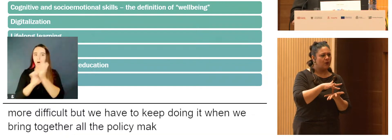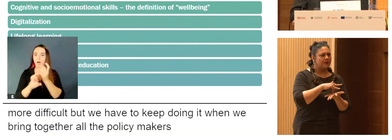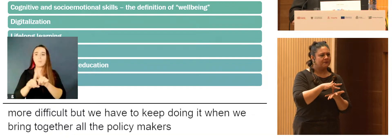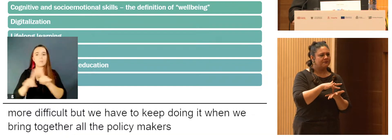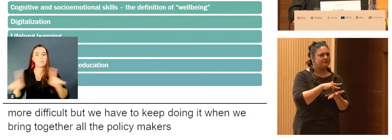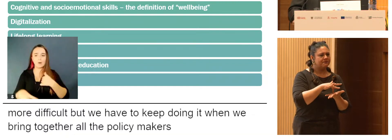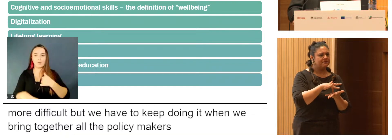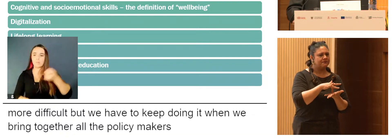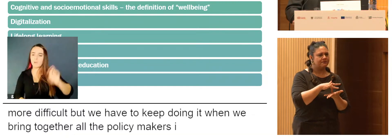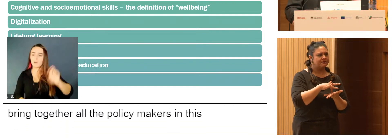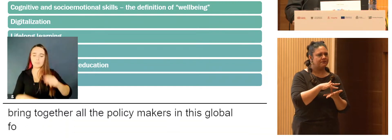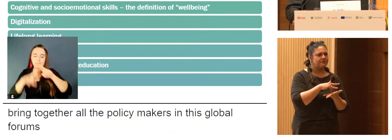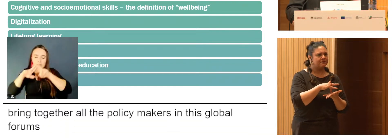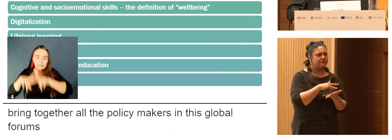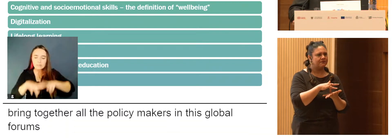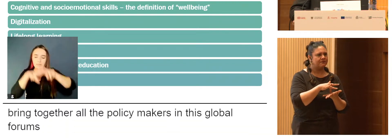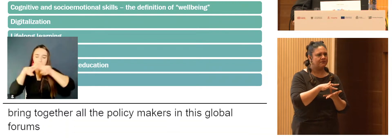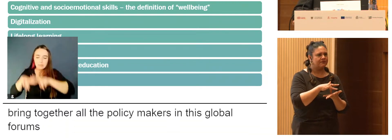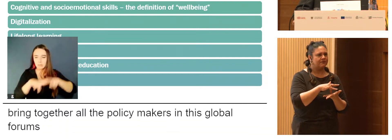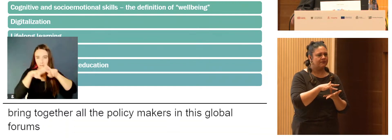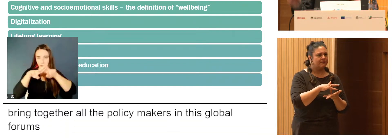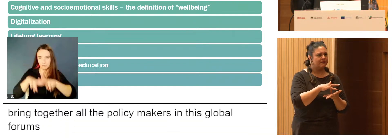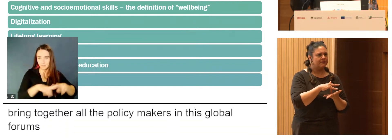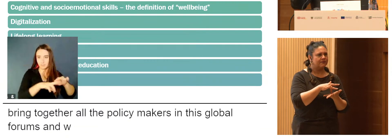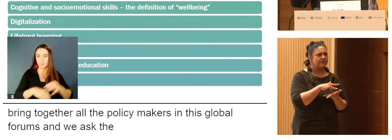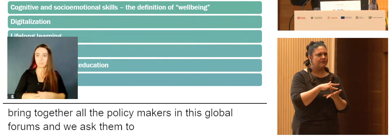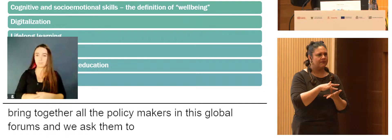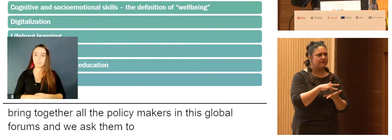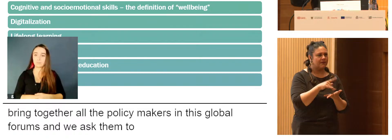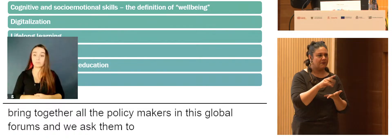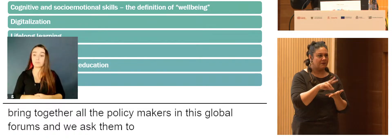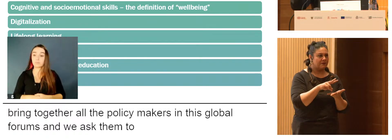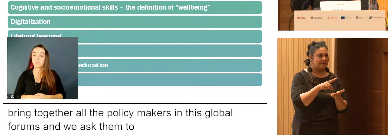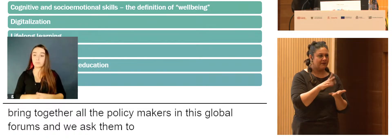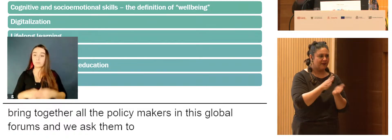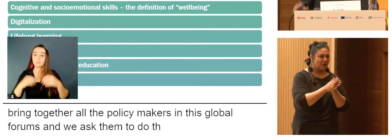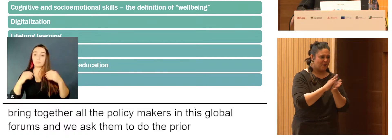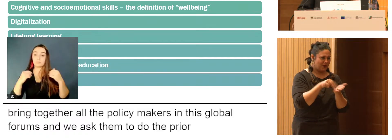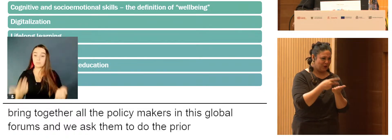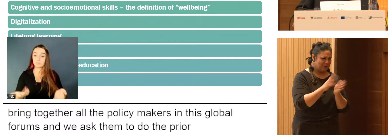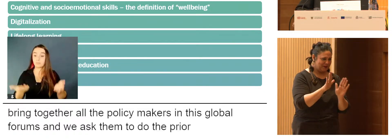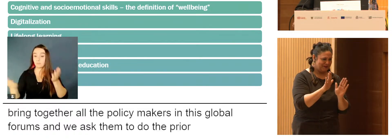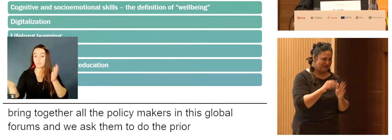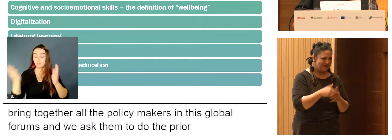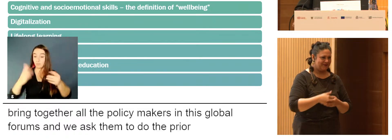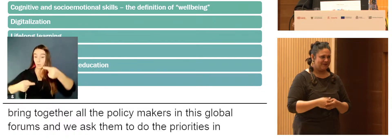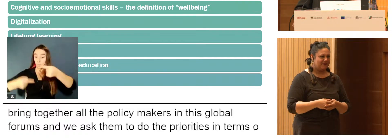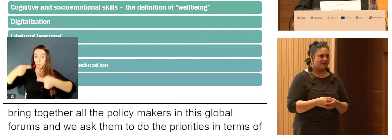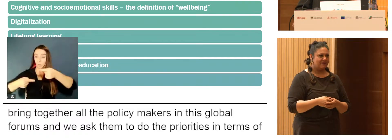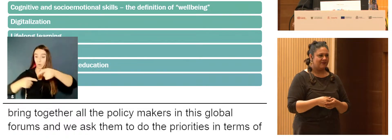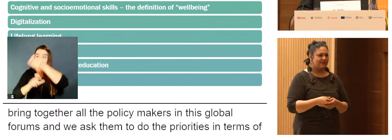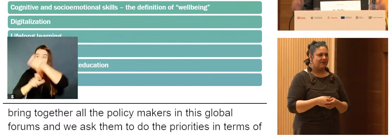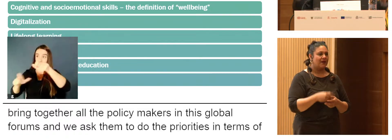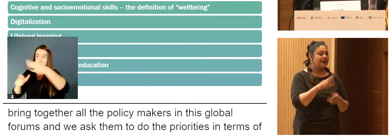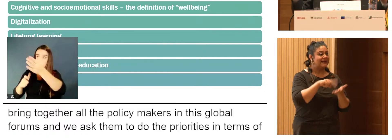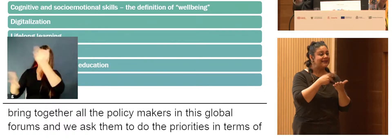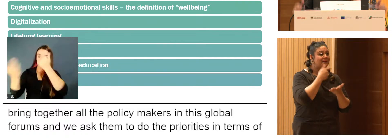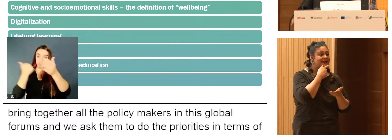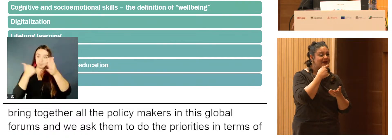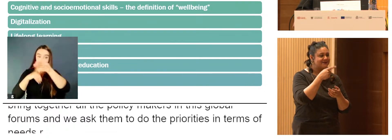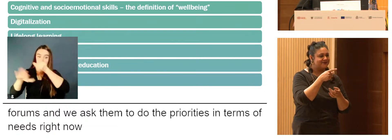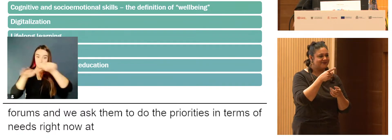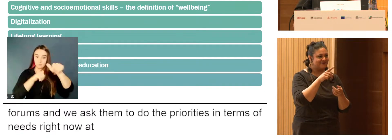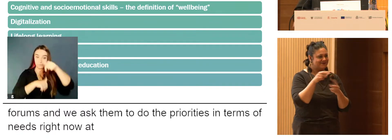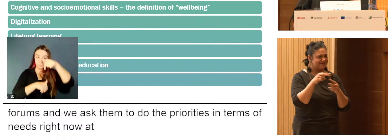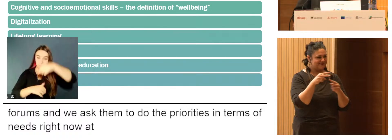global forums and we ask them to do the priorities in terms of needs right now at the